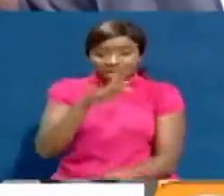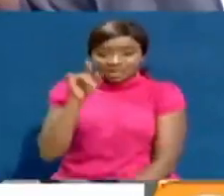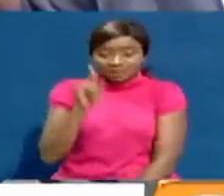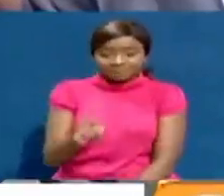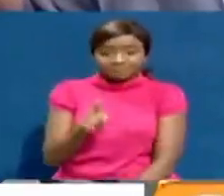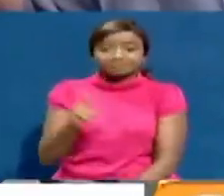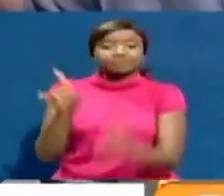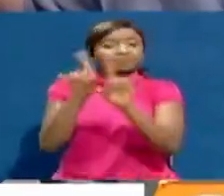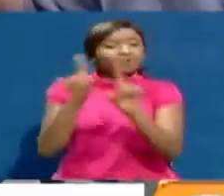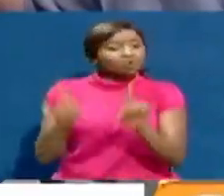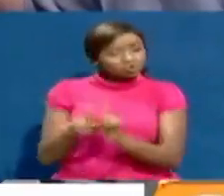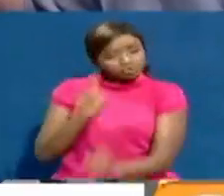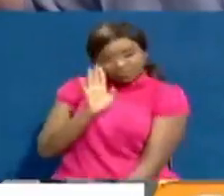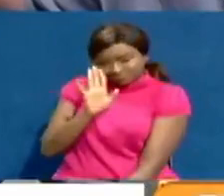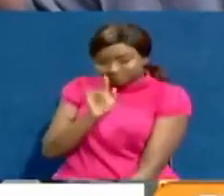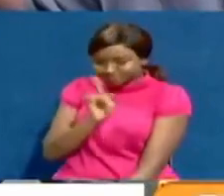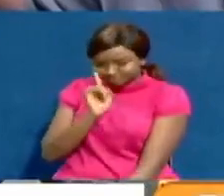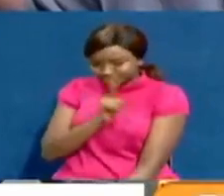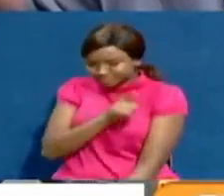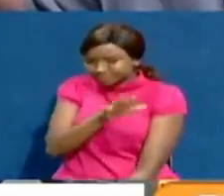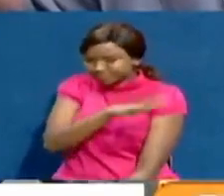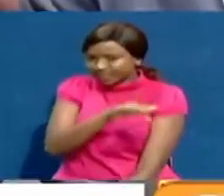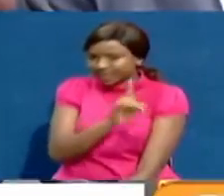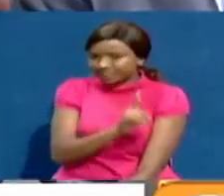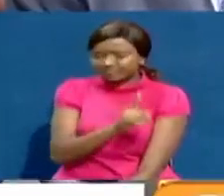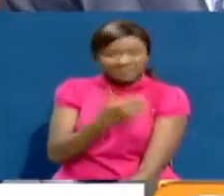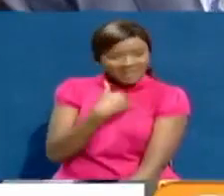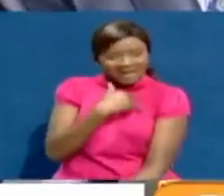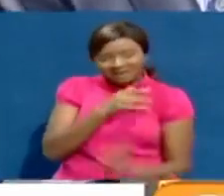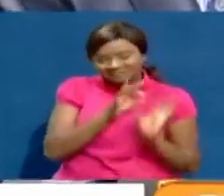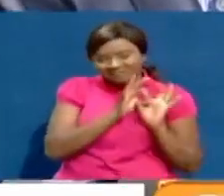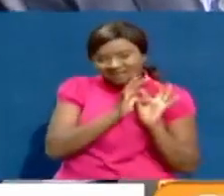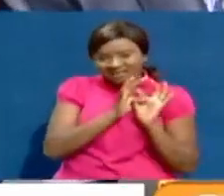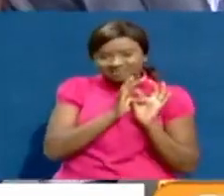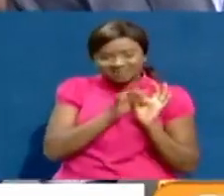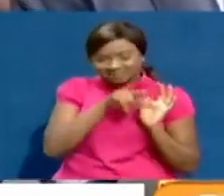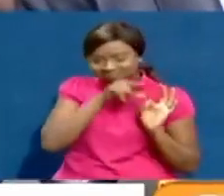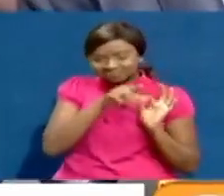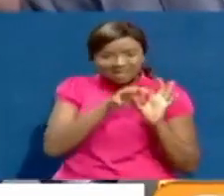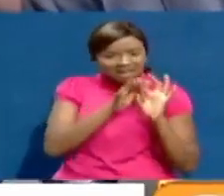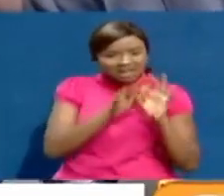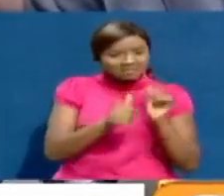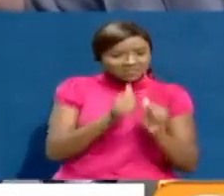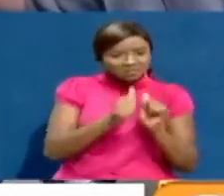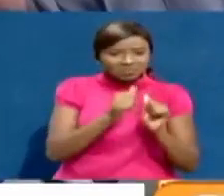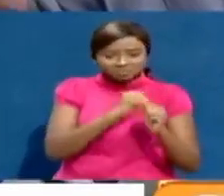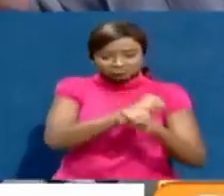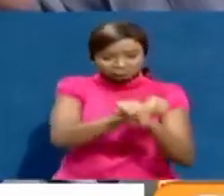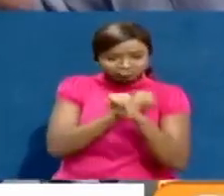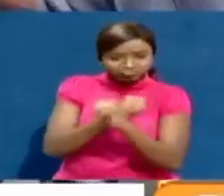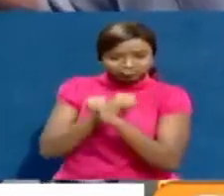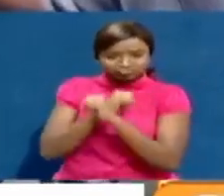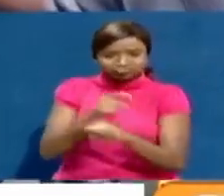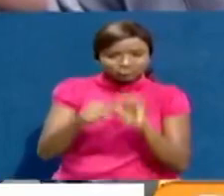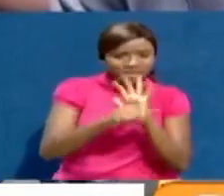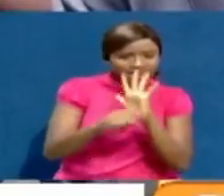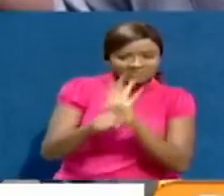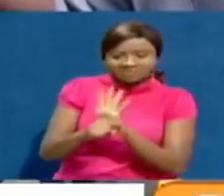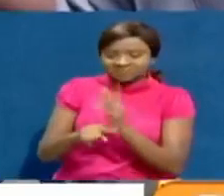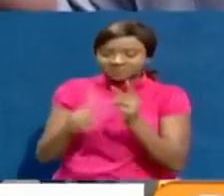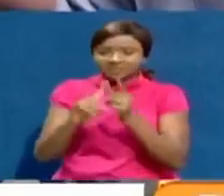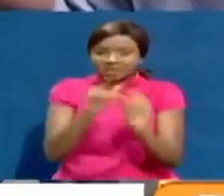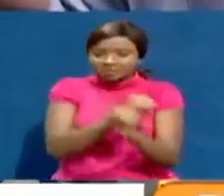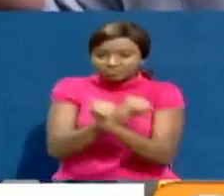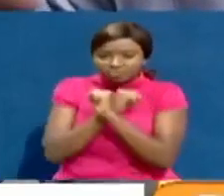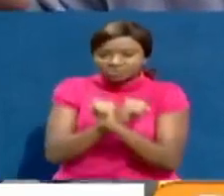And there is a culture in that part of our country which seems to protect negative and criminal armament